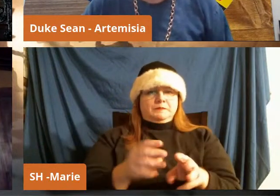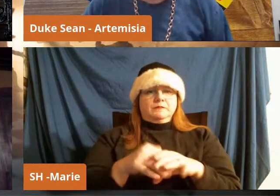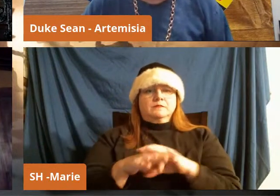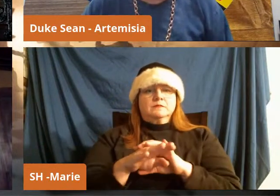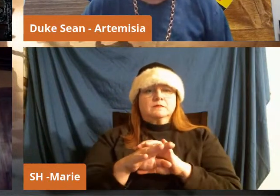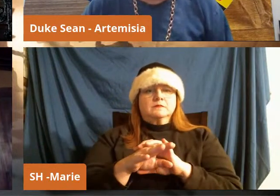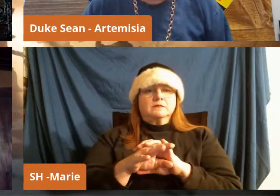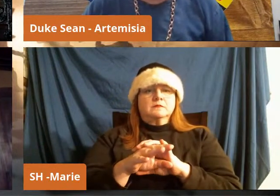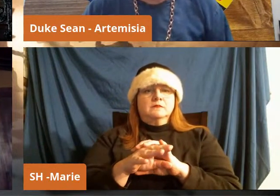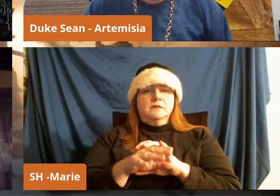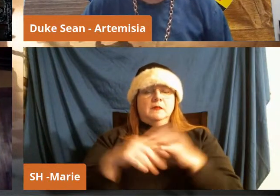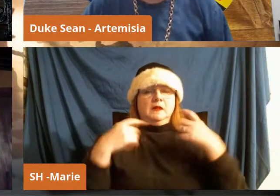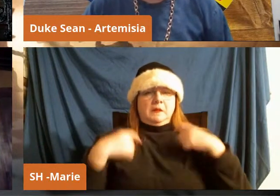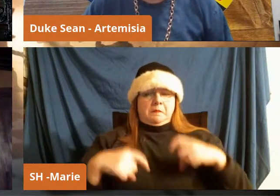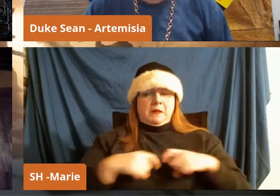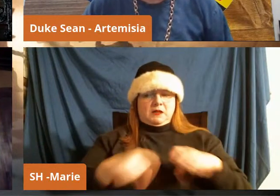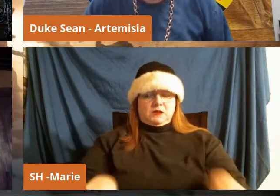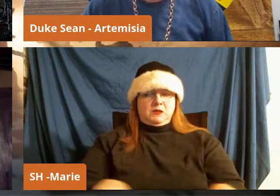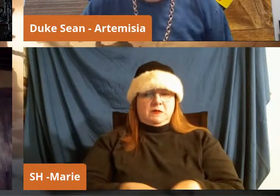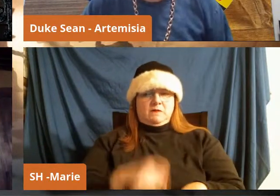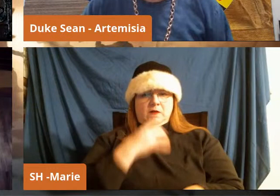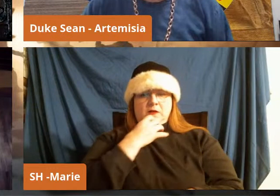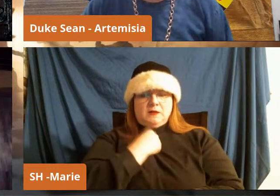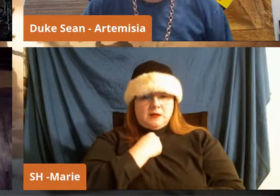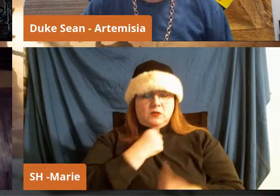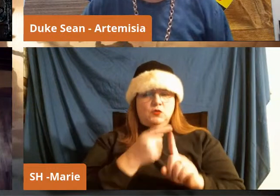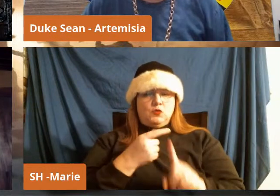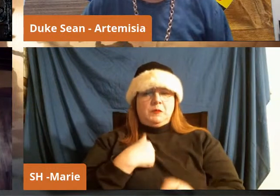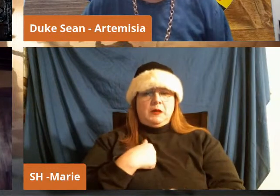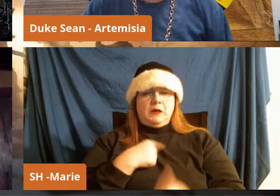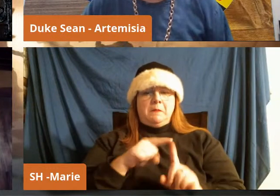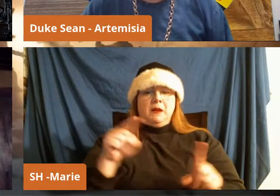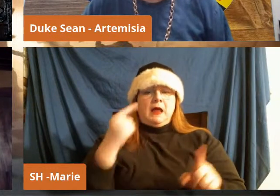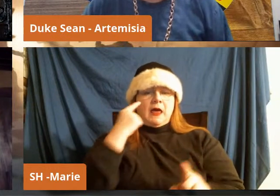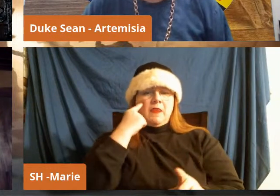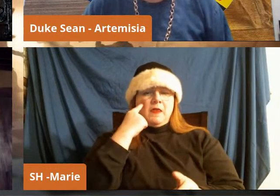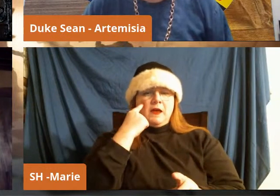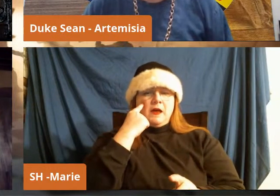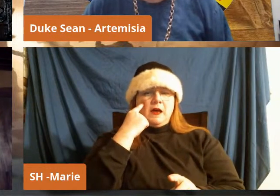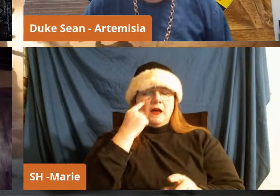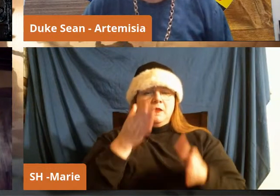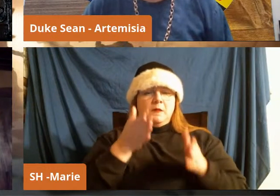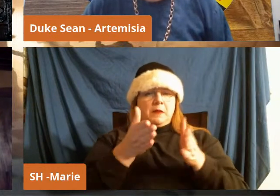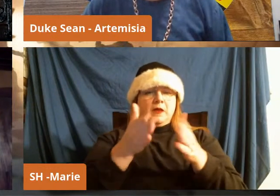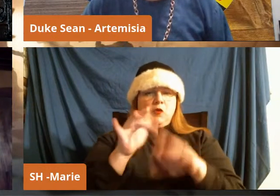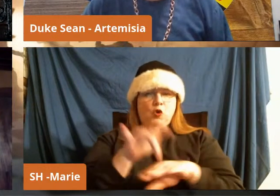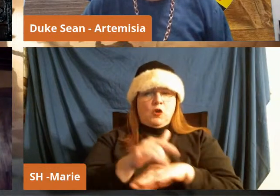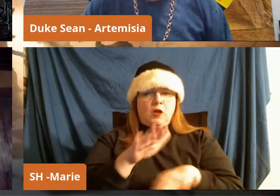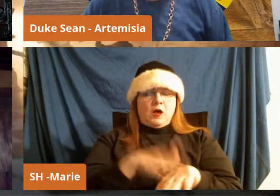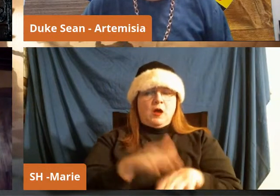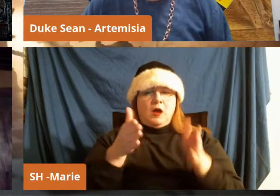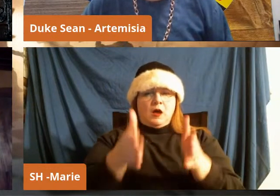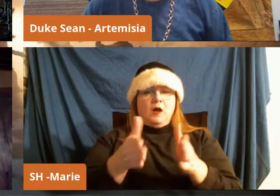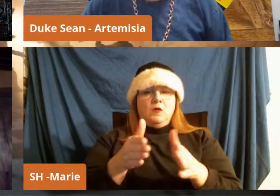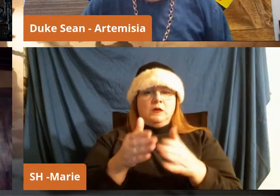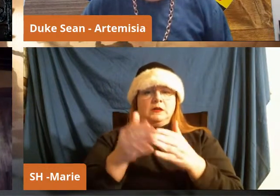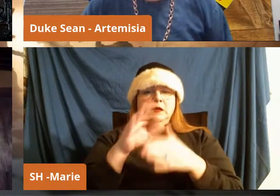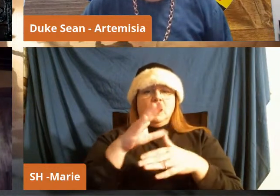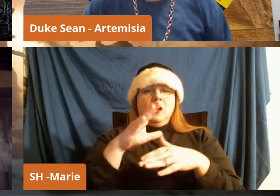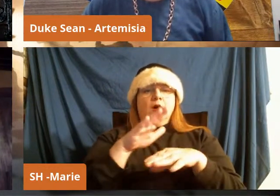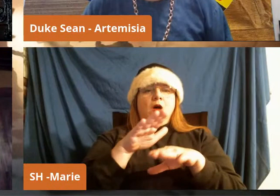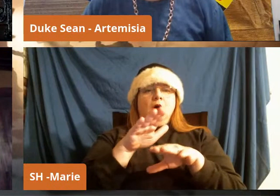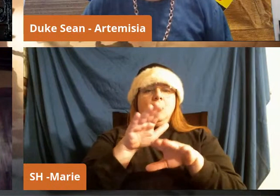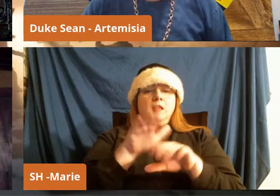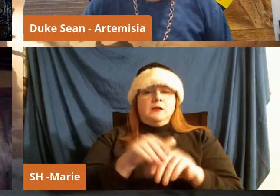chain and spurs. I mean, they're all very, very sacred to me. But I think a lot of my path early on was eased by the